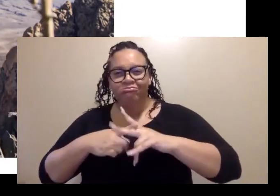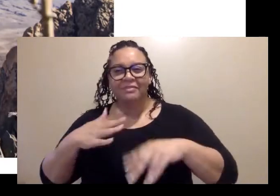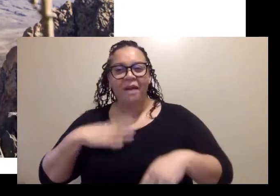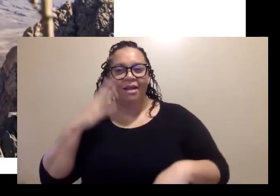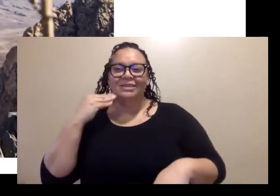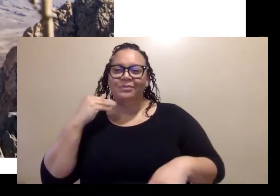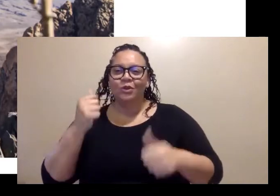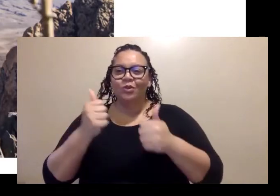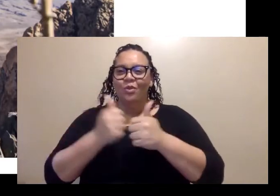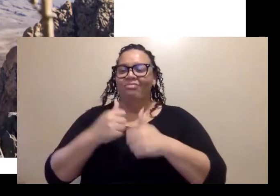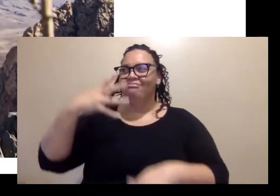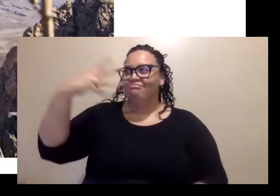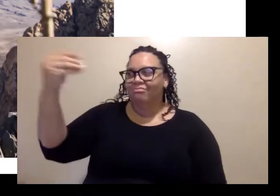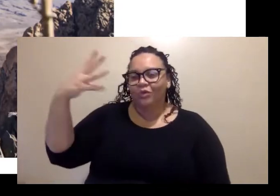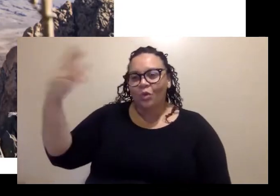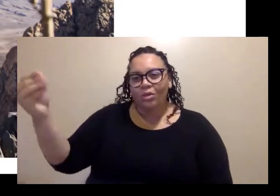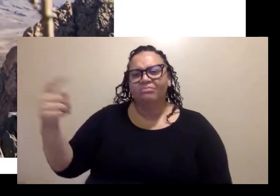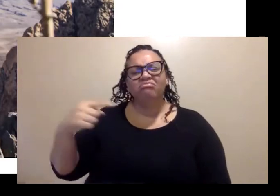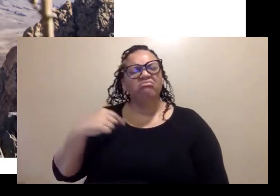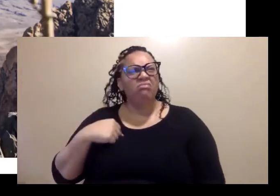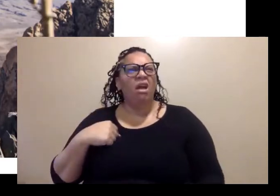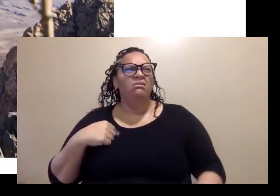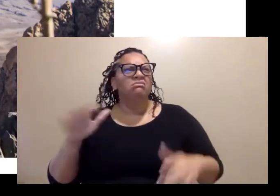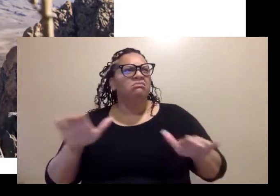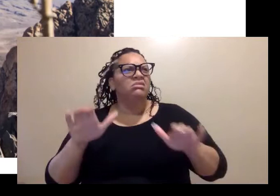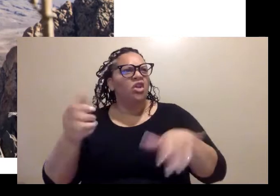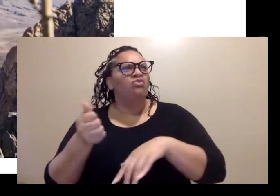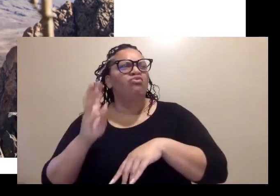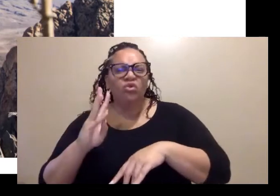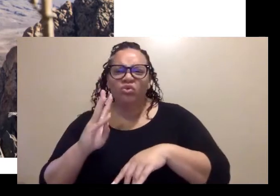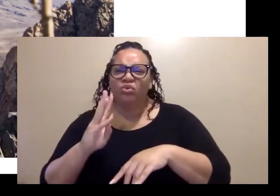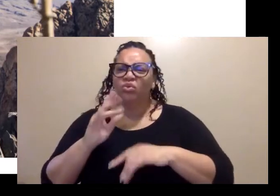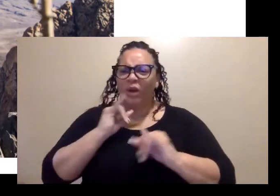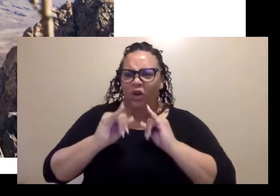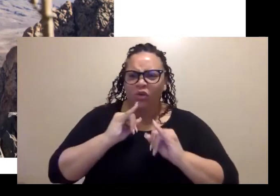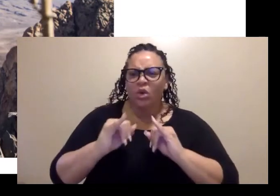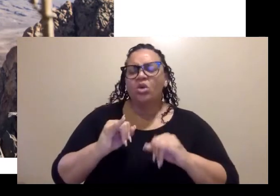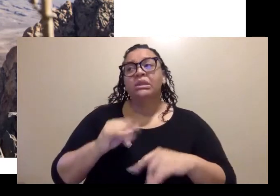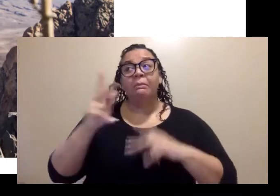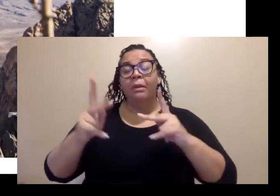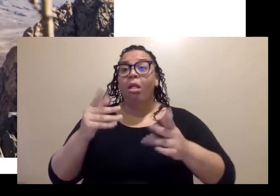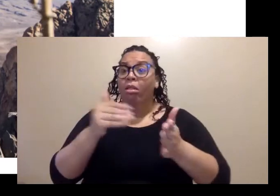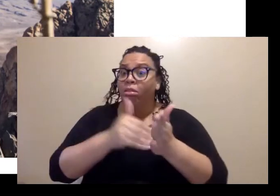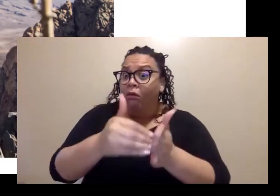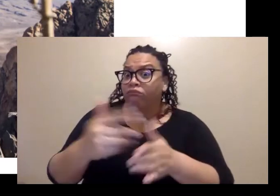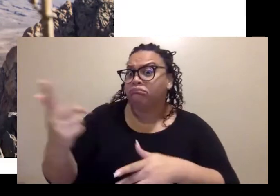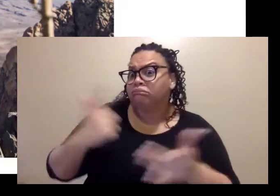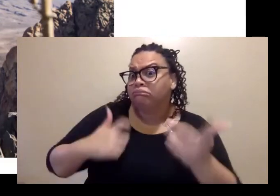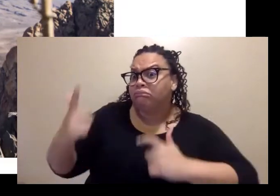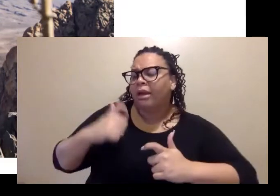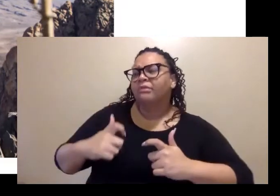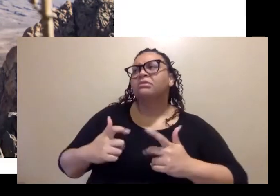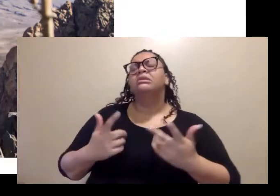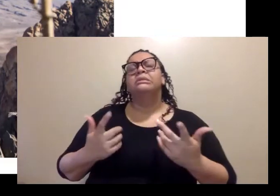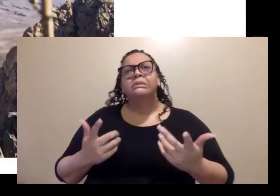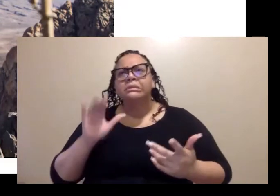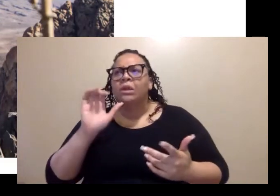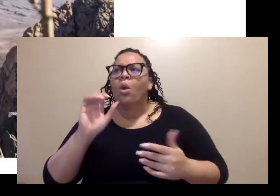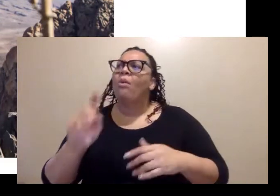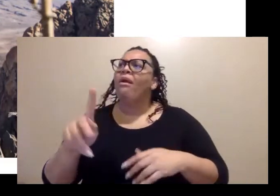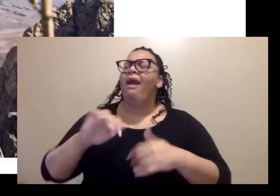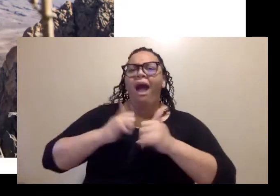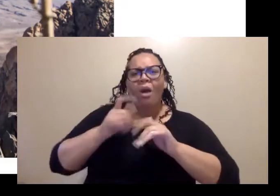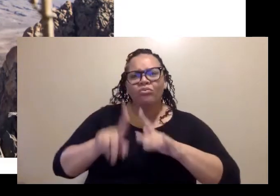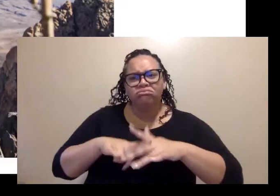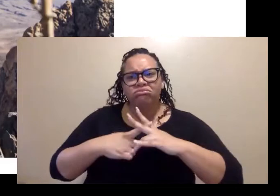outdoors. I've done there's been some interviews that I've done and people often ask me, Judith, how did that begin? Like,